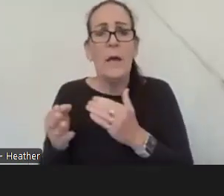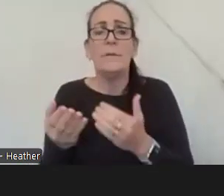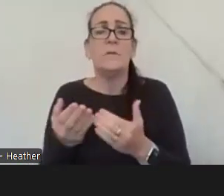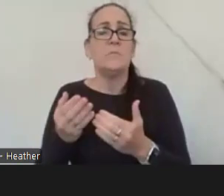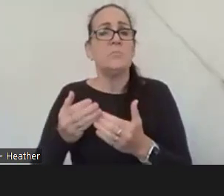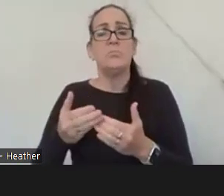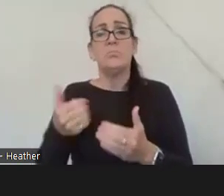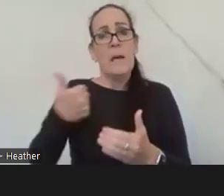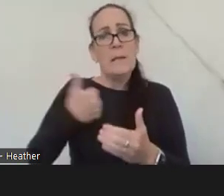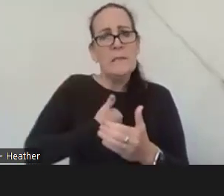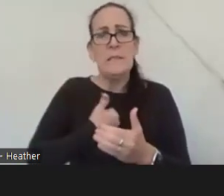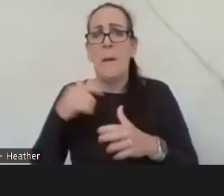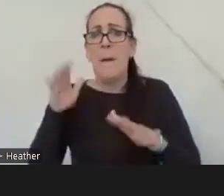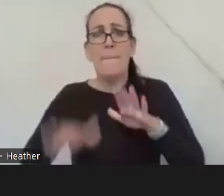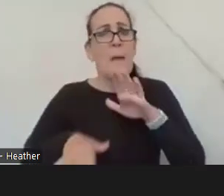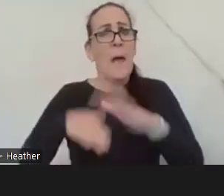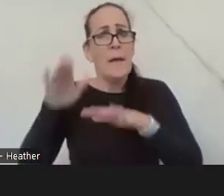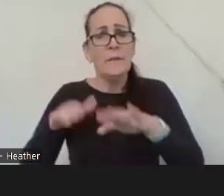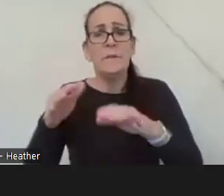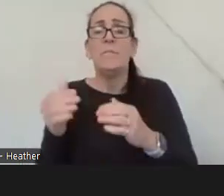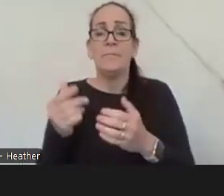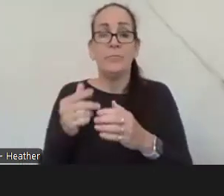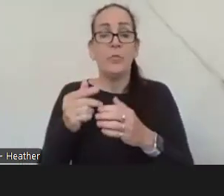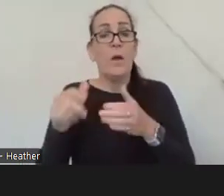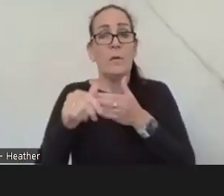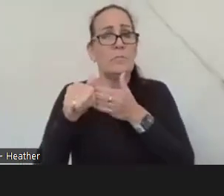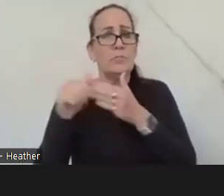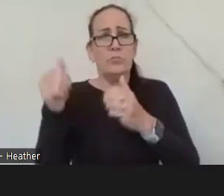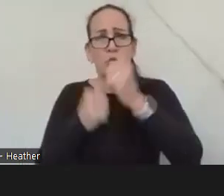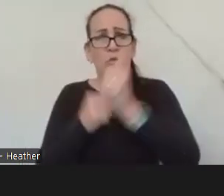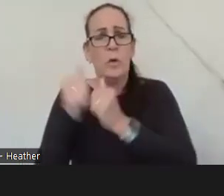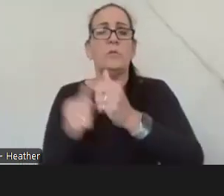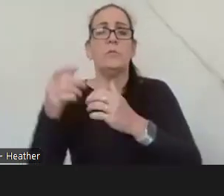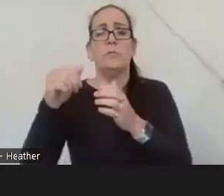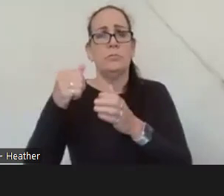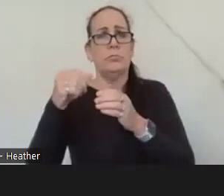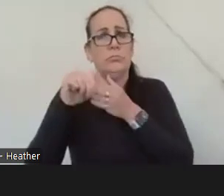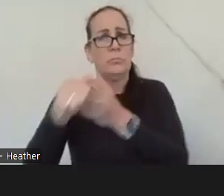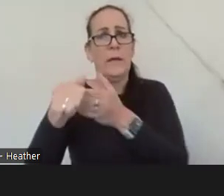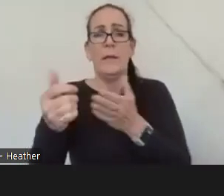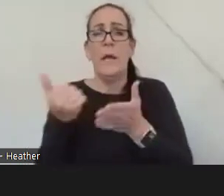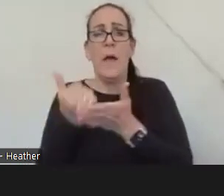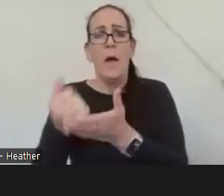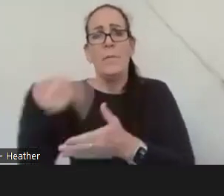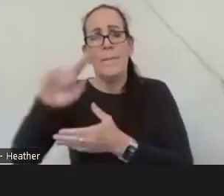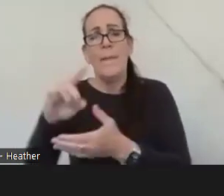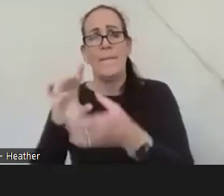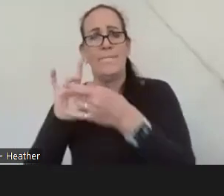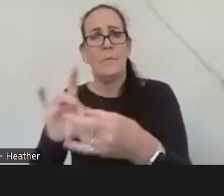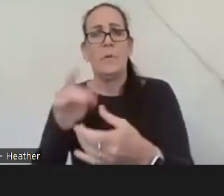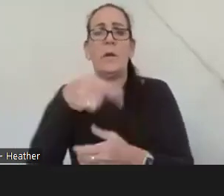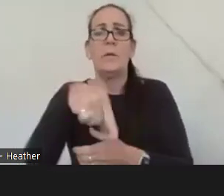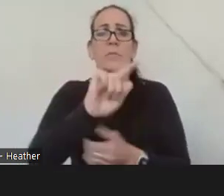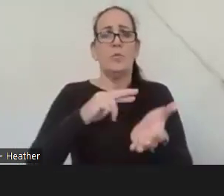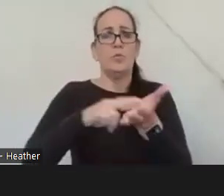self-paced, structured guide to start the process, and then really connect them to the resources that will really help,